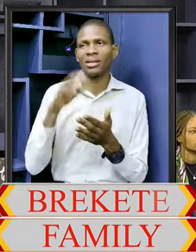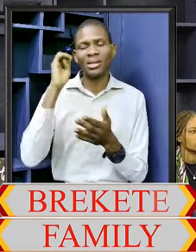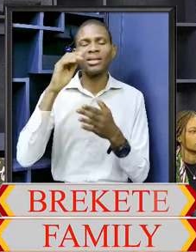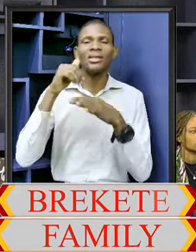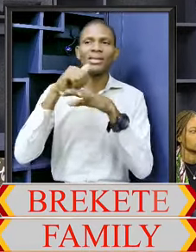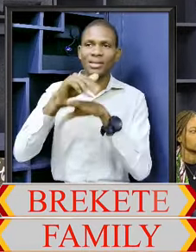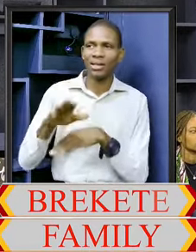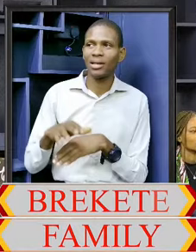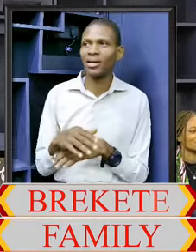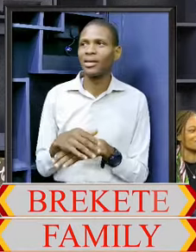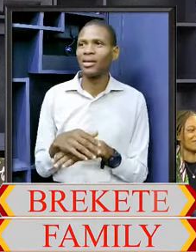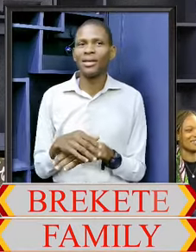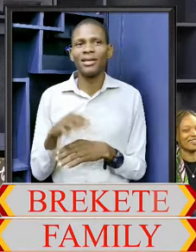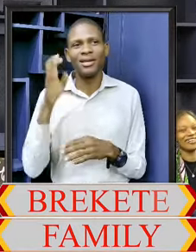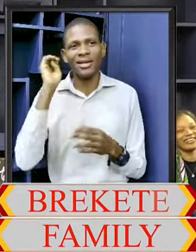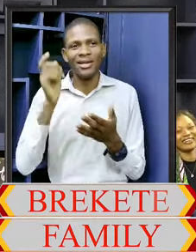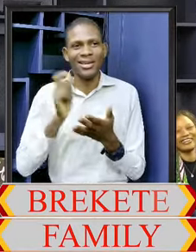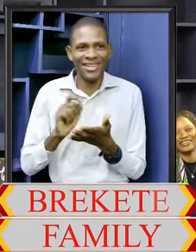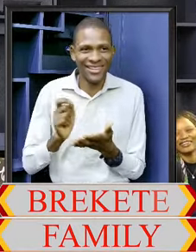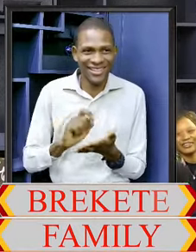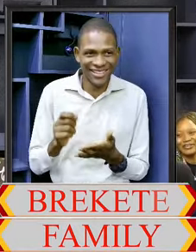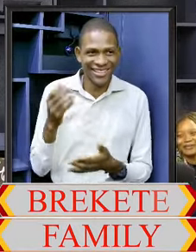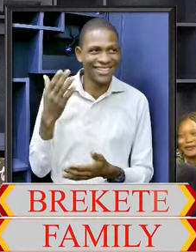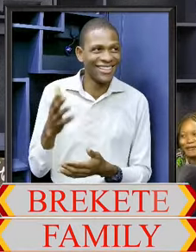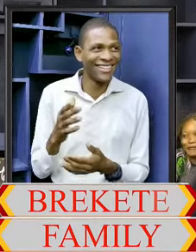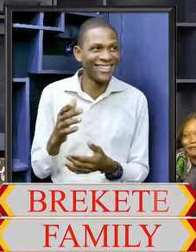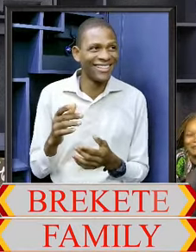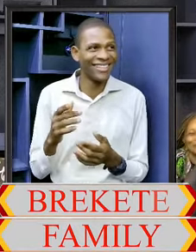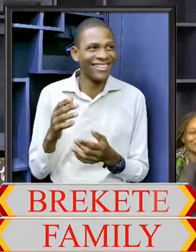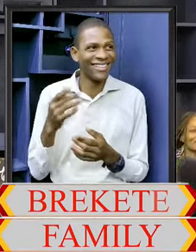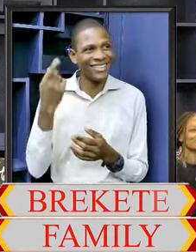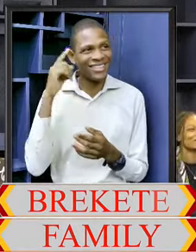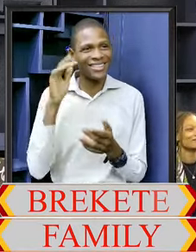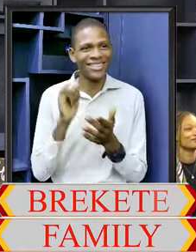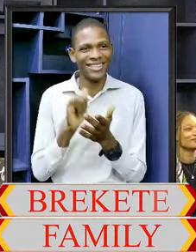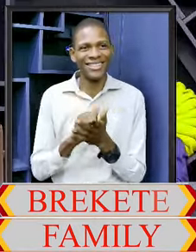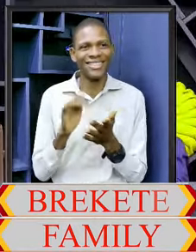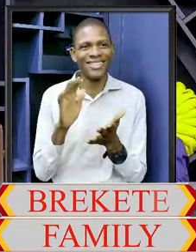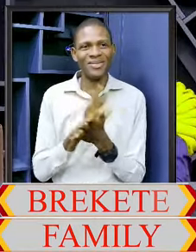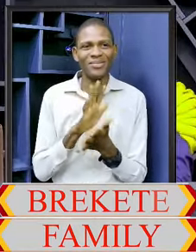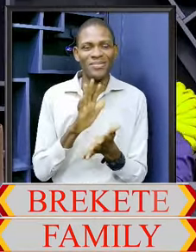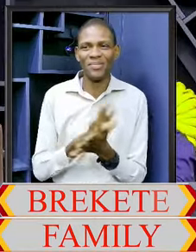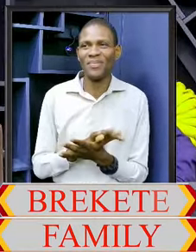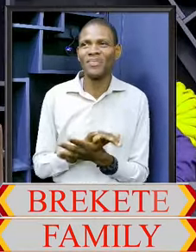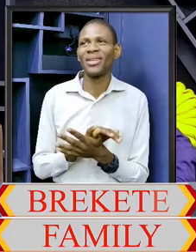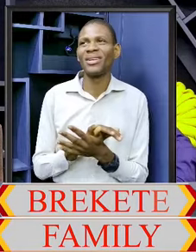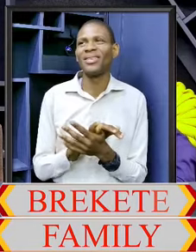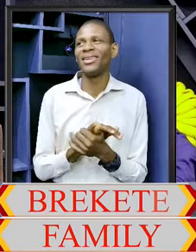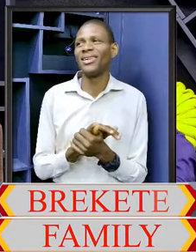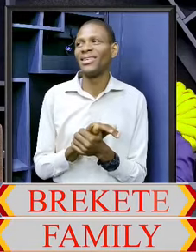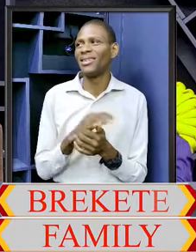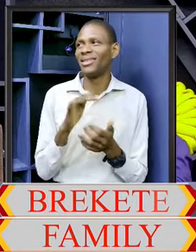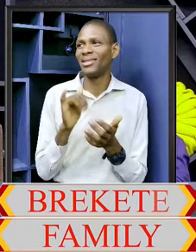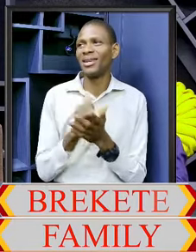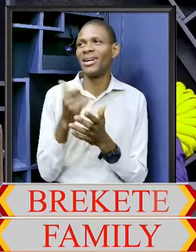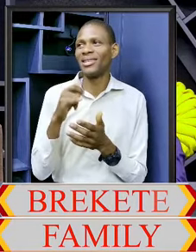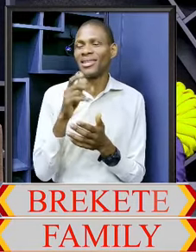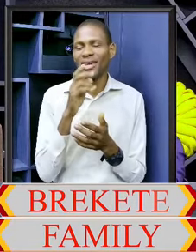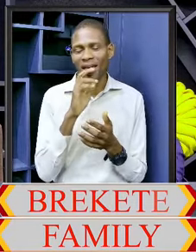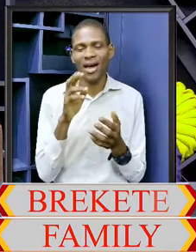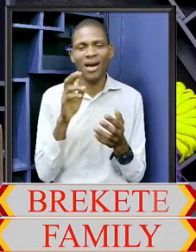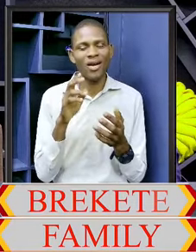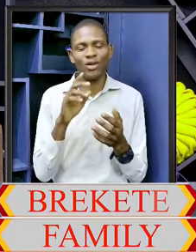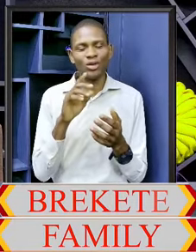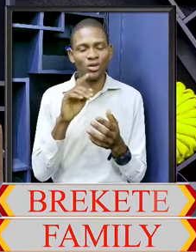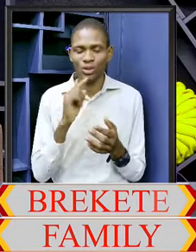he send. He write there for that paper. Say they are committed to quality